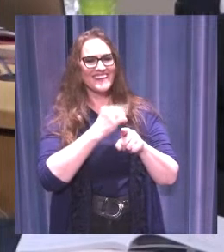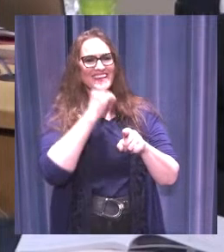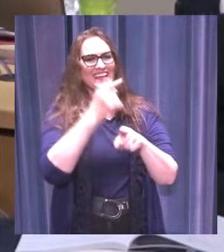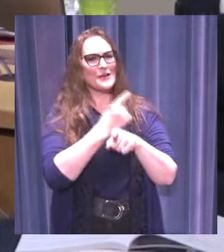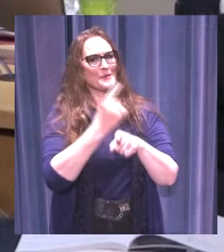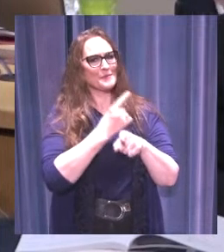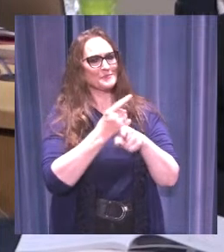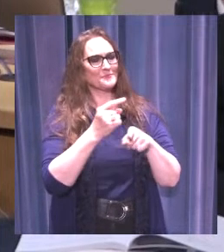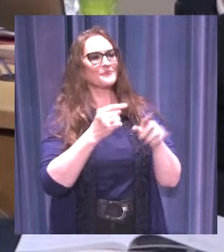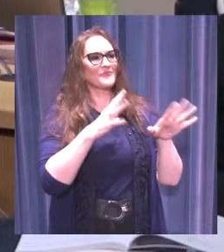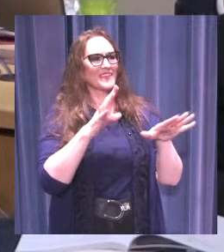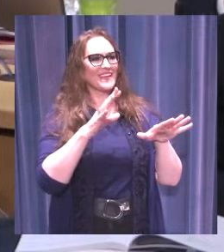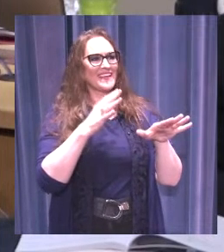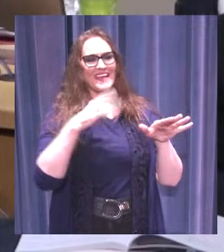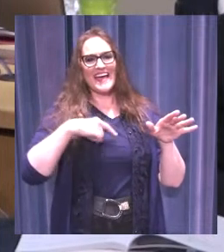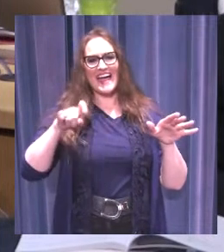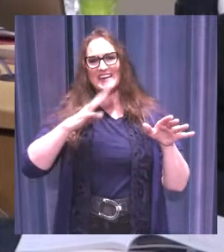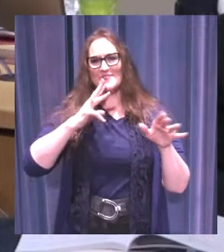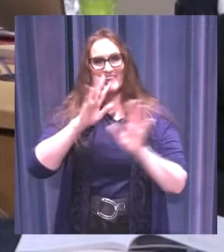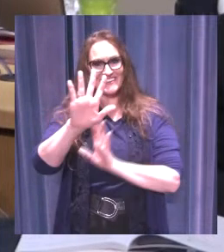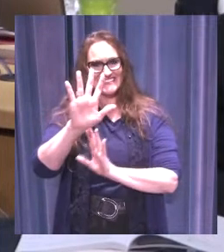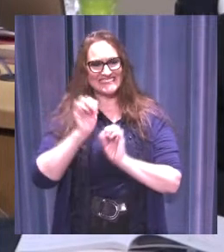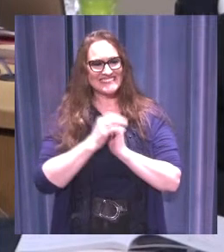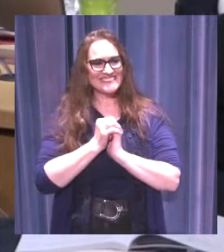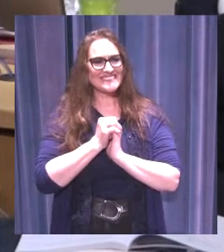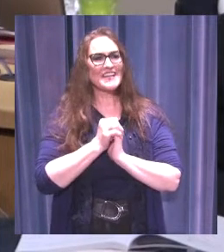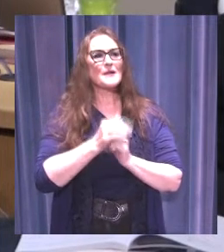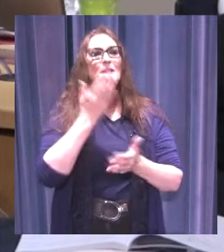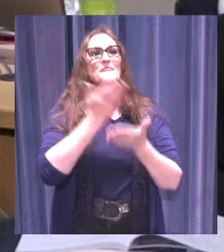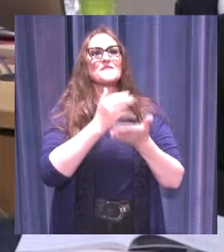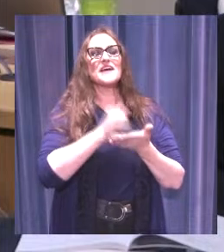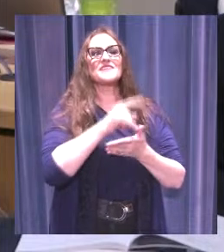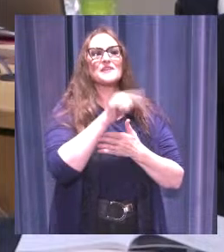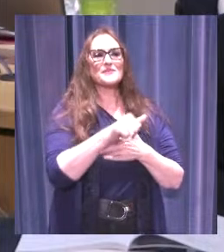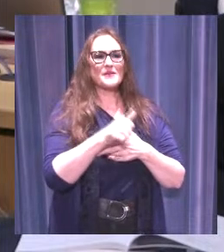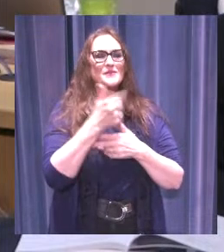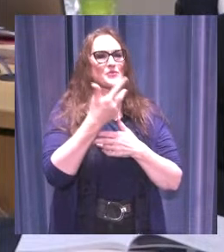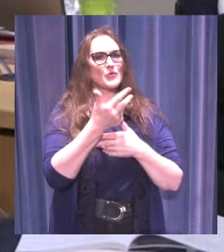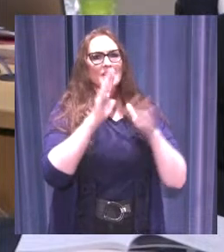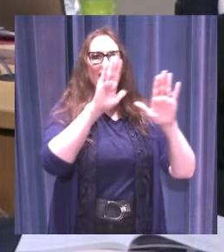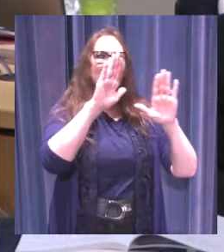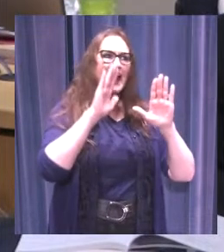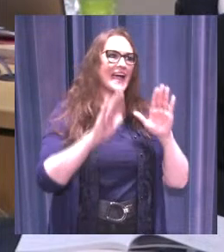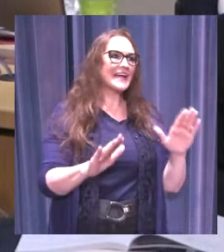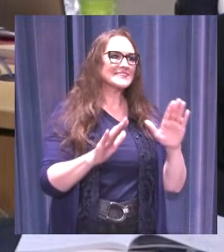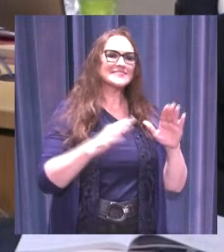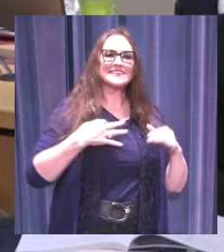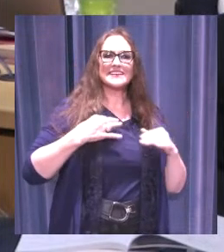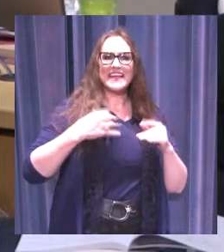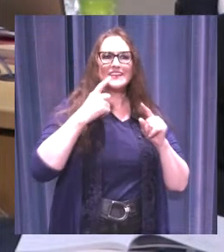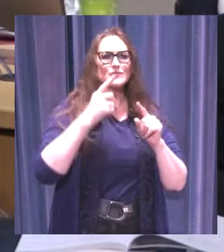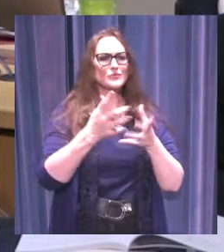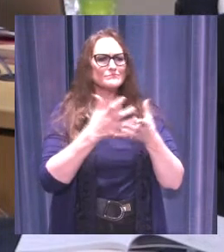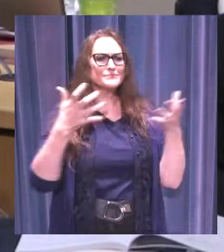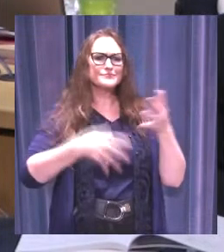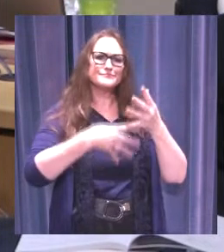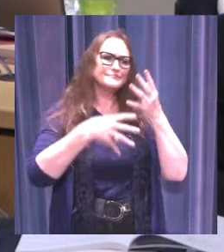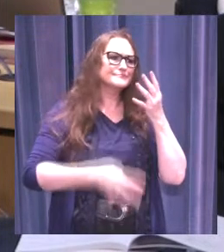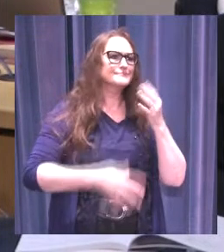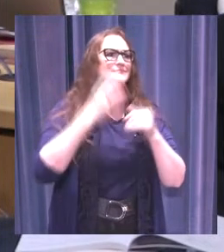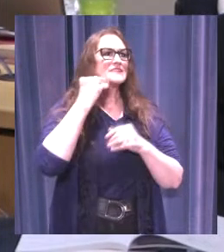The fact, I need water. The fact that there were 3 excellent candidates with extensive experience in higher